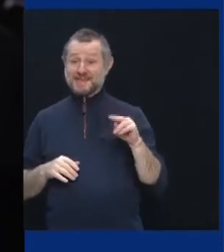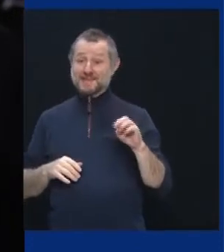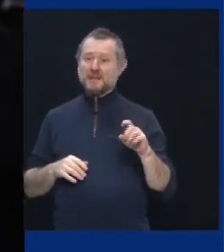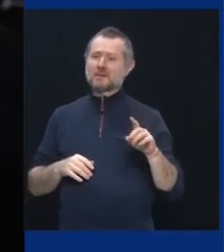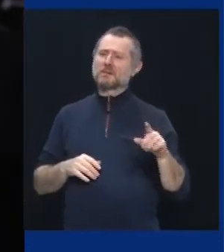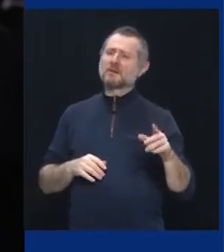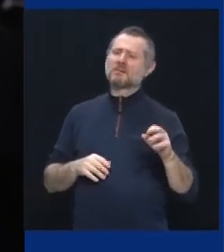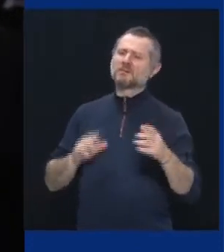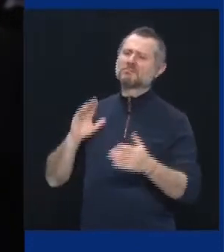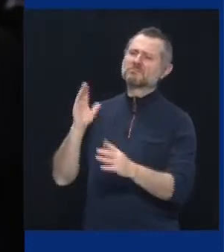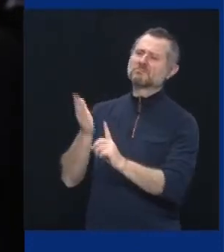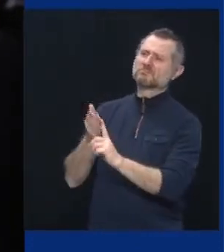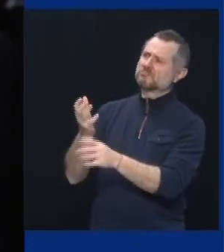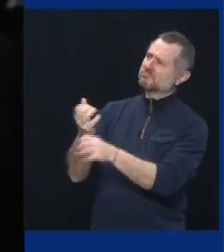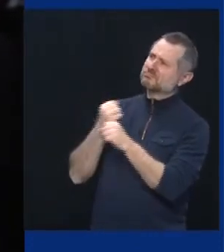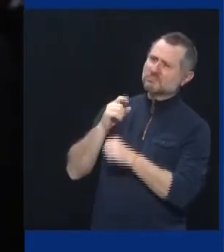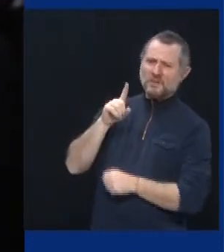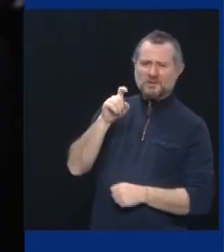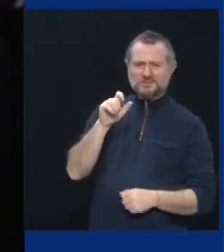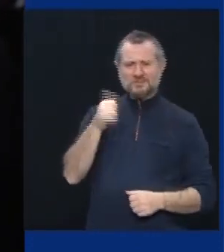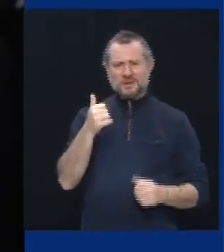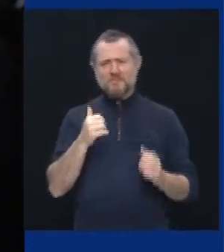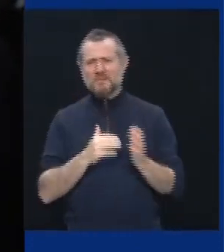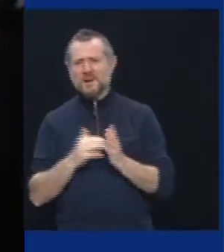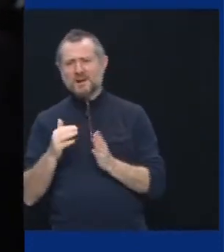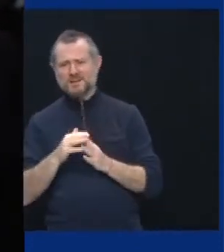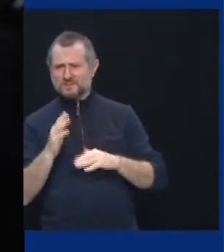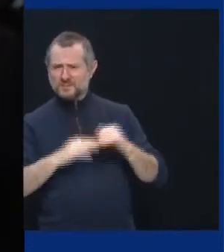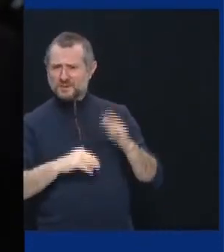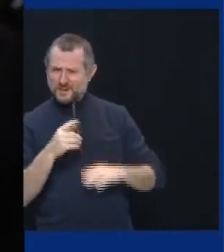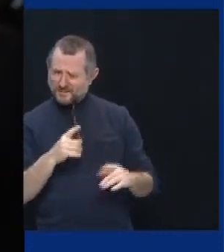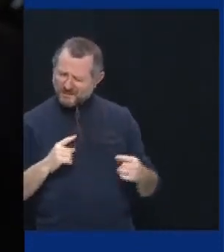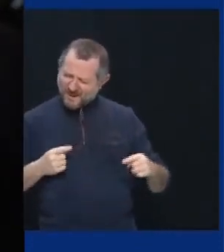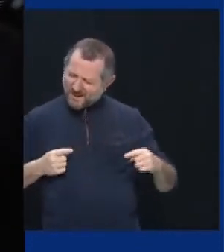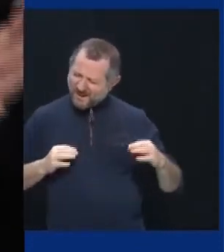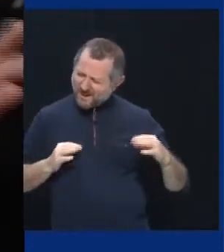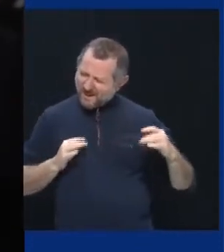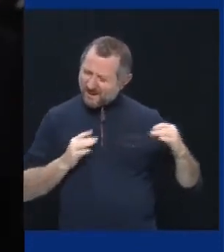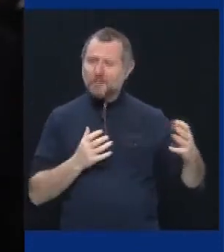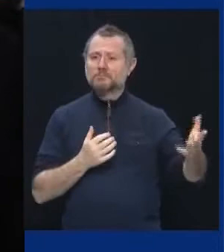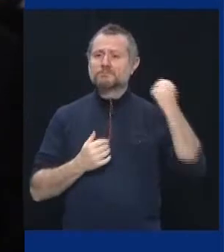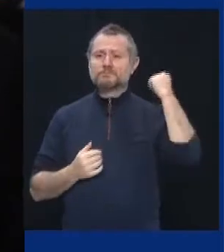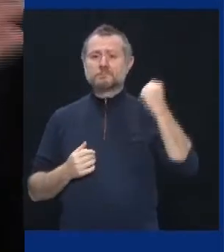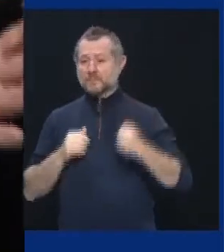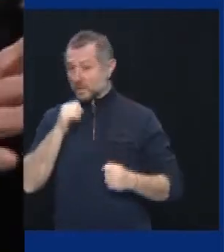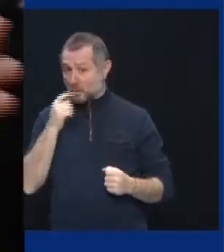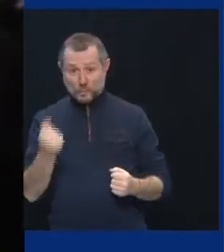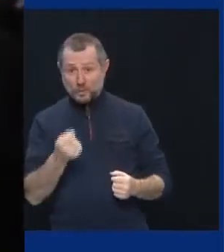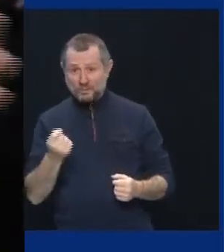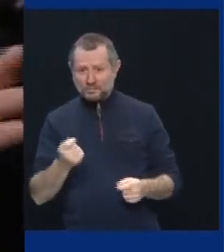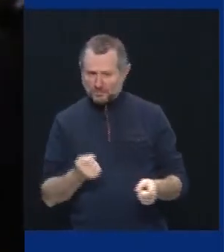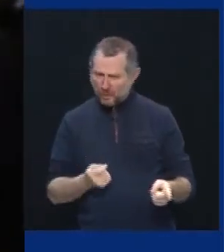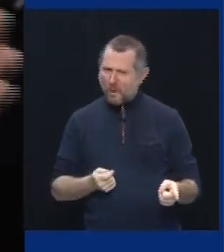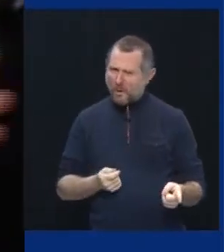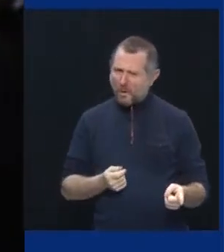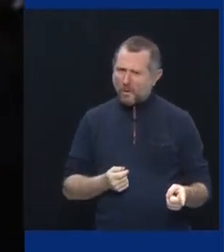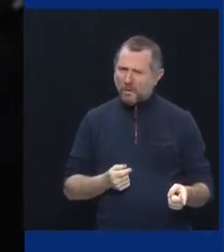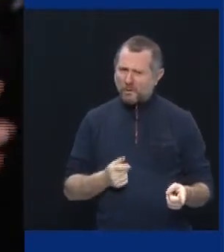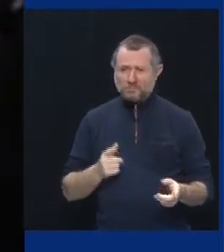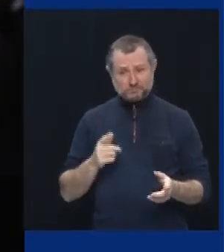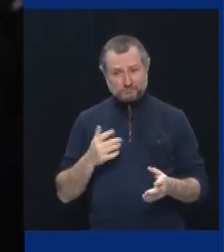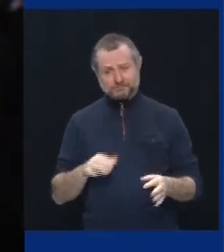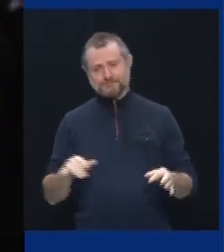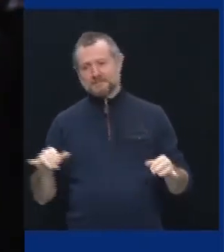was a fight. That's right. And if she doesn't win, then it's just another cardboard